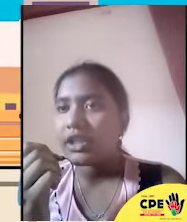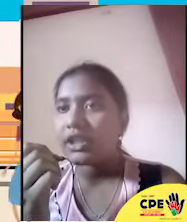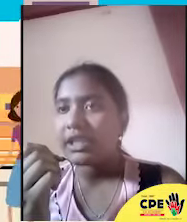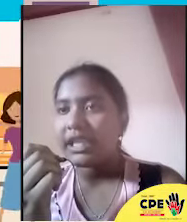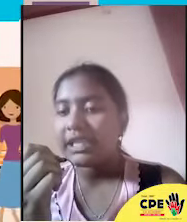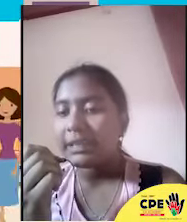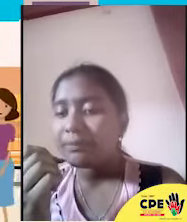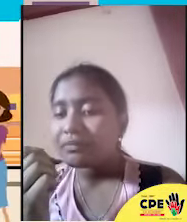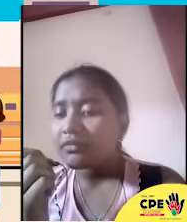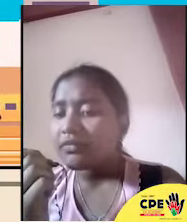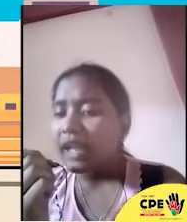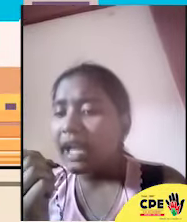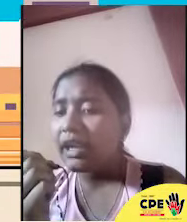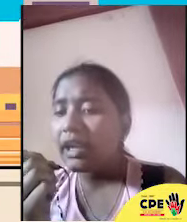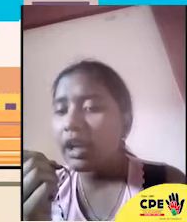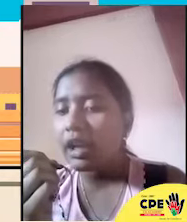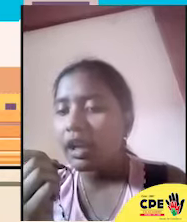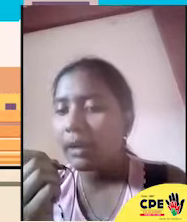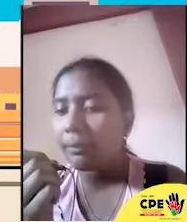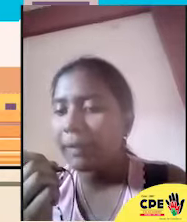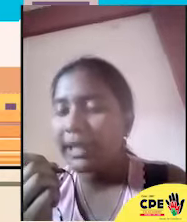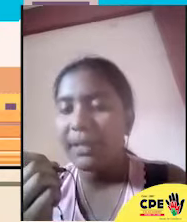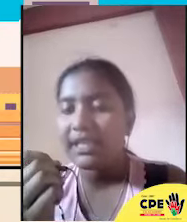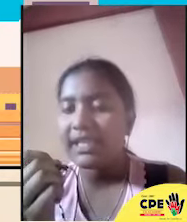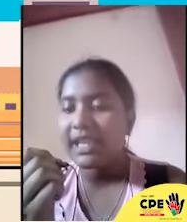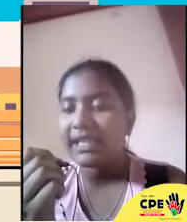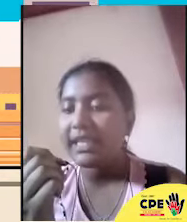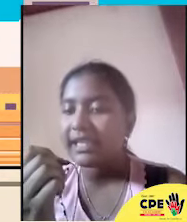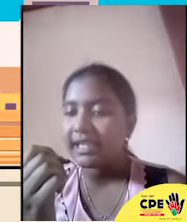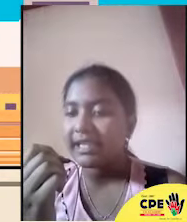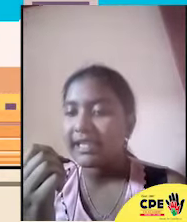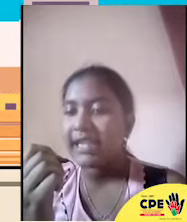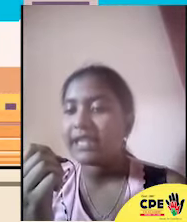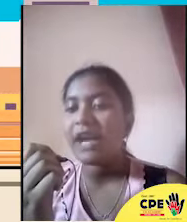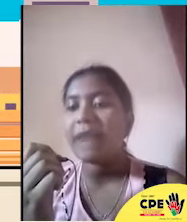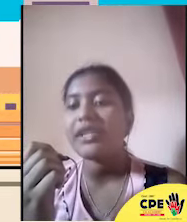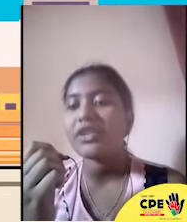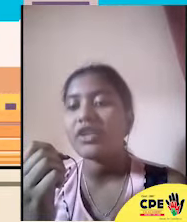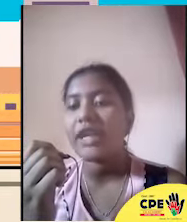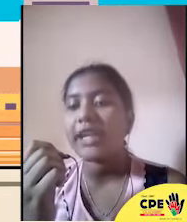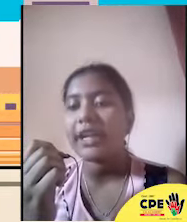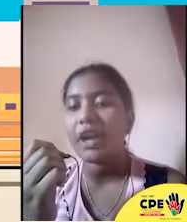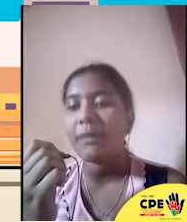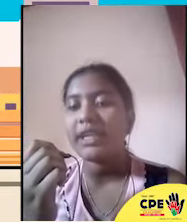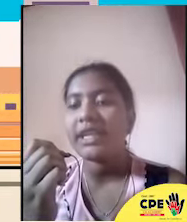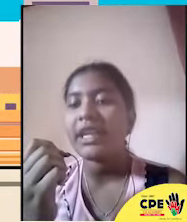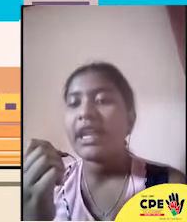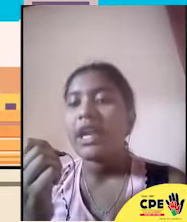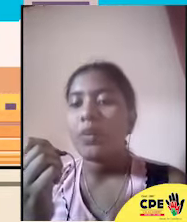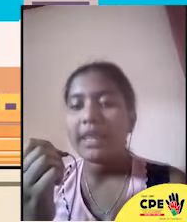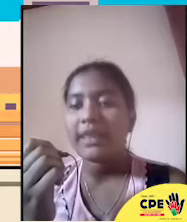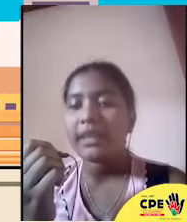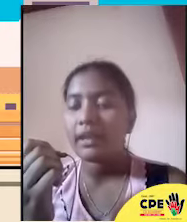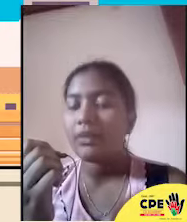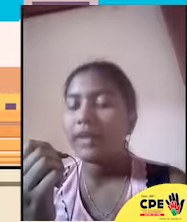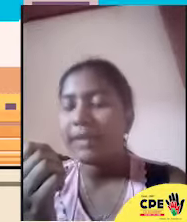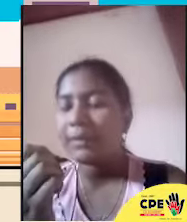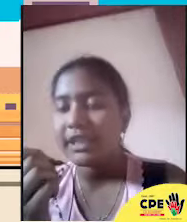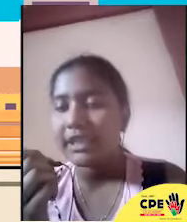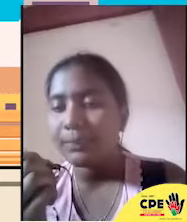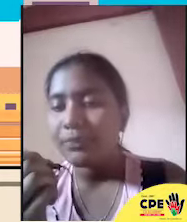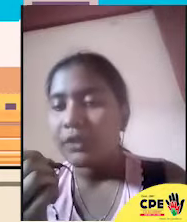tractors, diesel, and many pesticides and insecticides, farmer is not economically